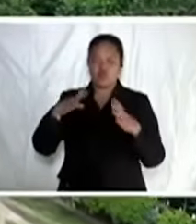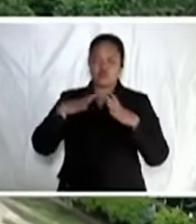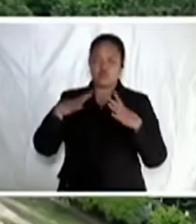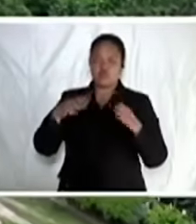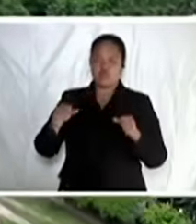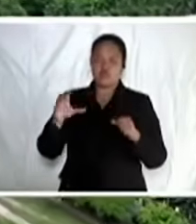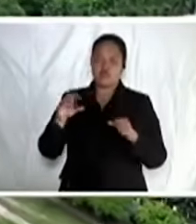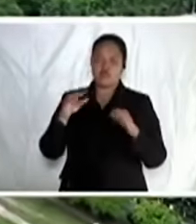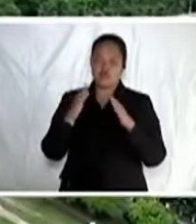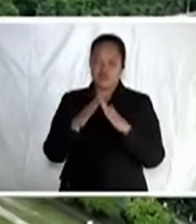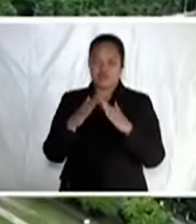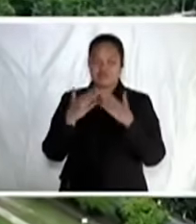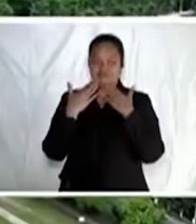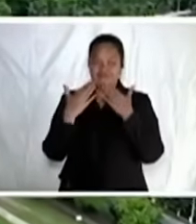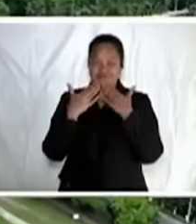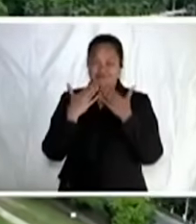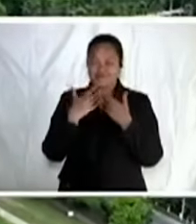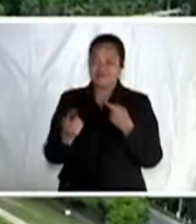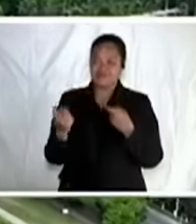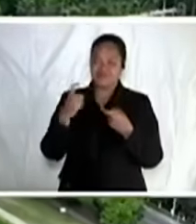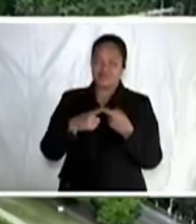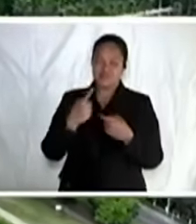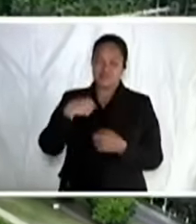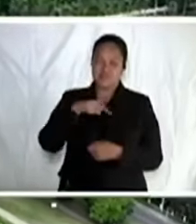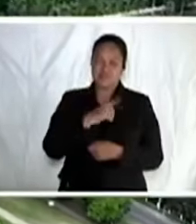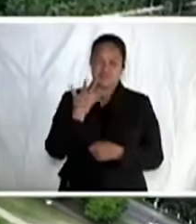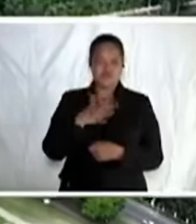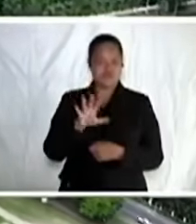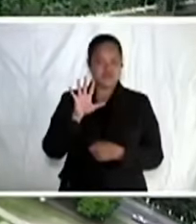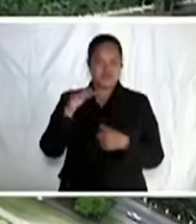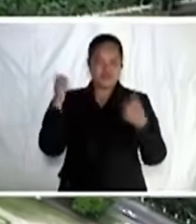town, we thank you once again for joining us for this 55th